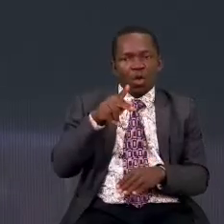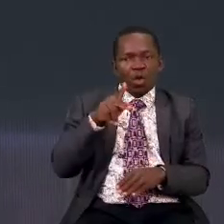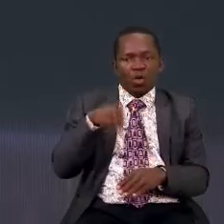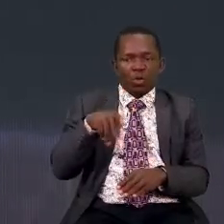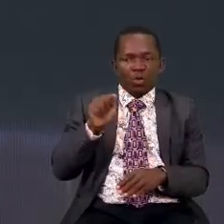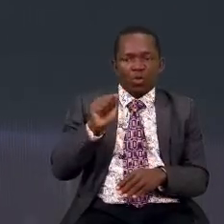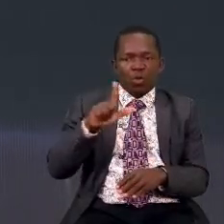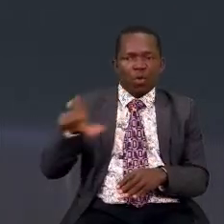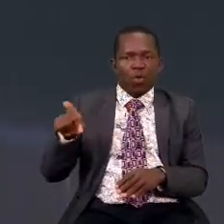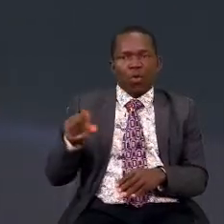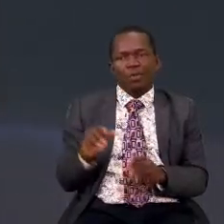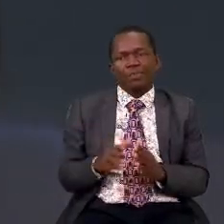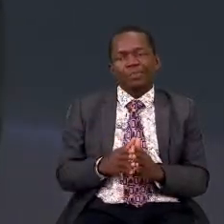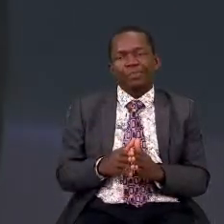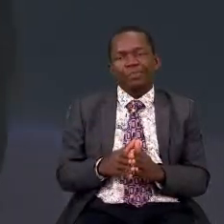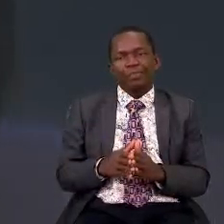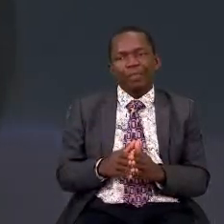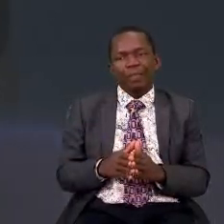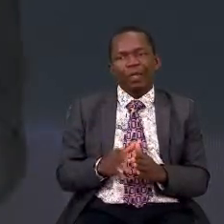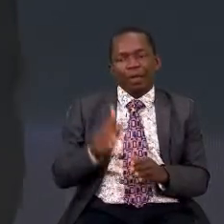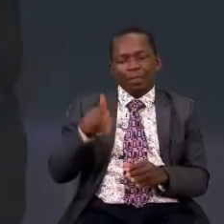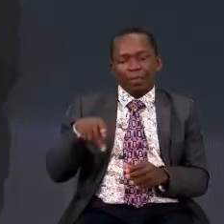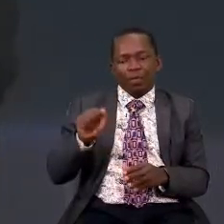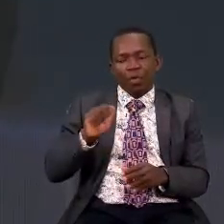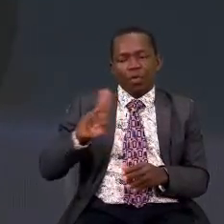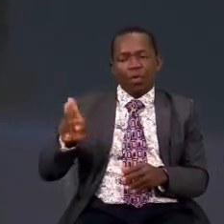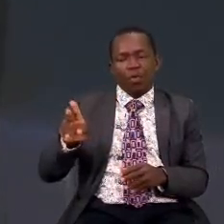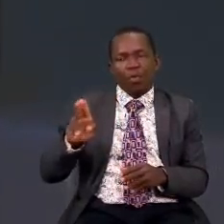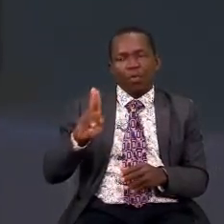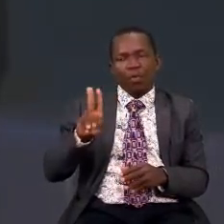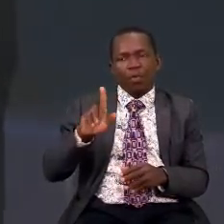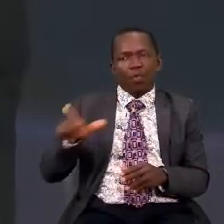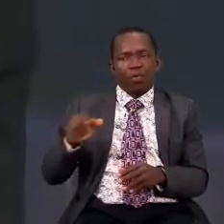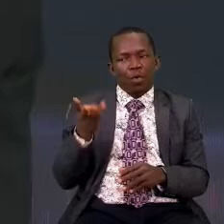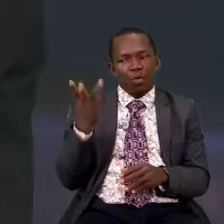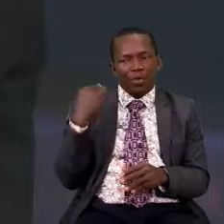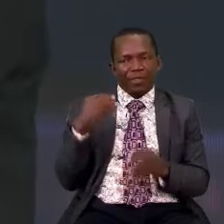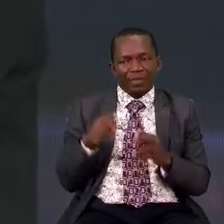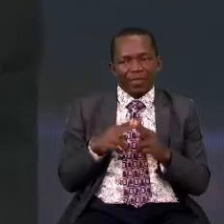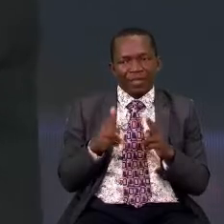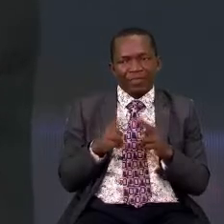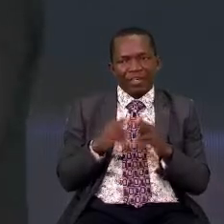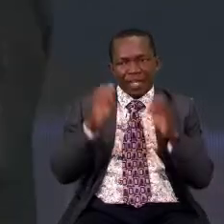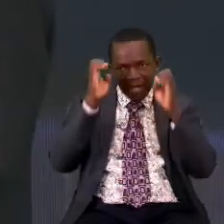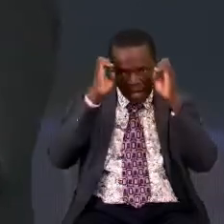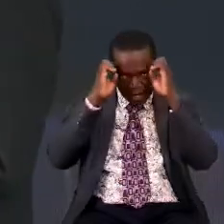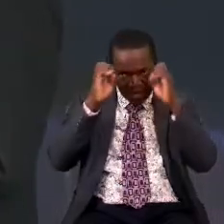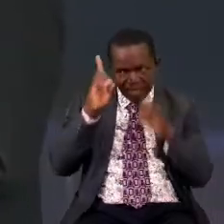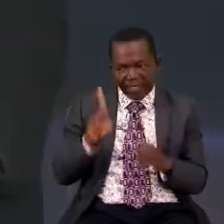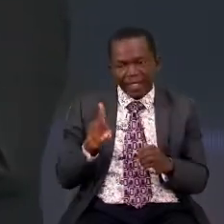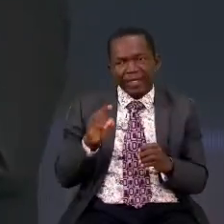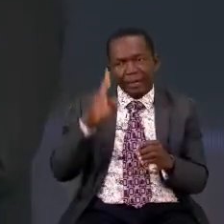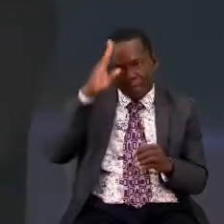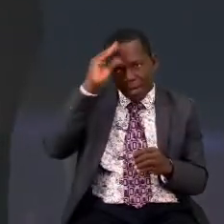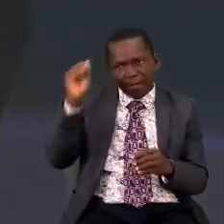an intelligent man. And Paul was a fervent man. Paul, even from the days of his persecuting the